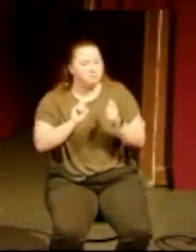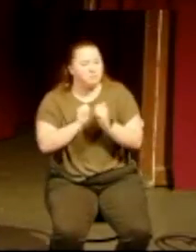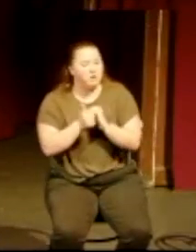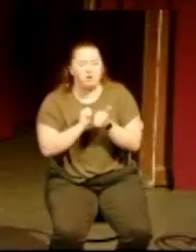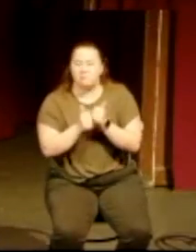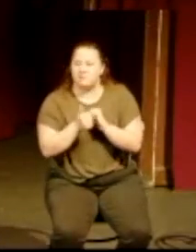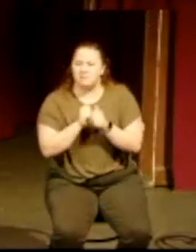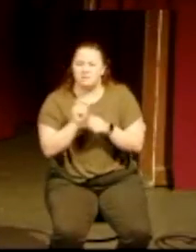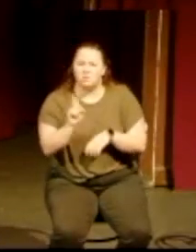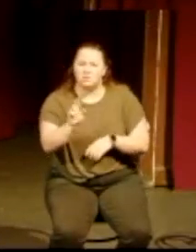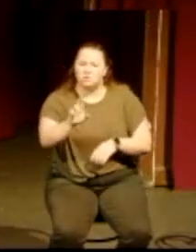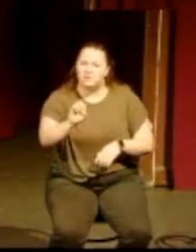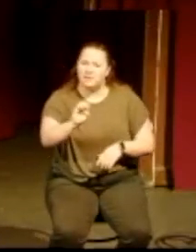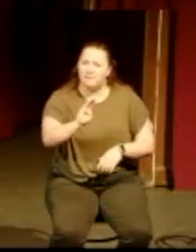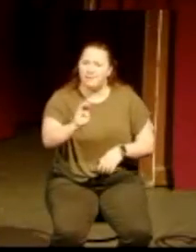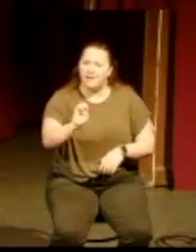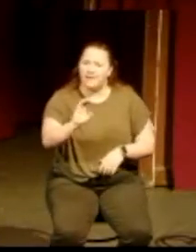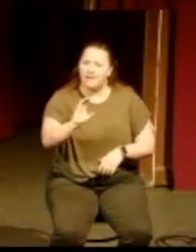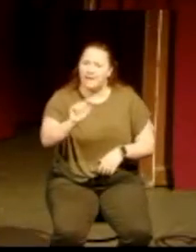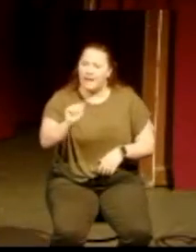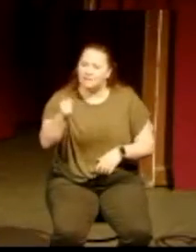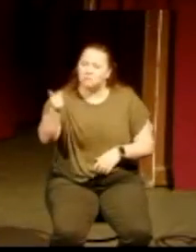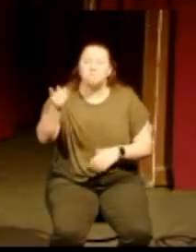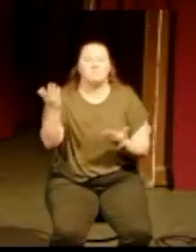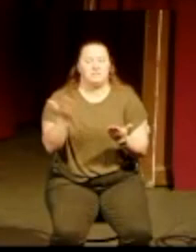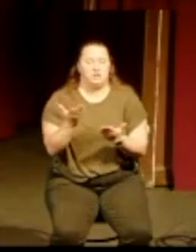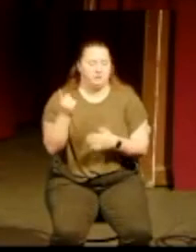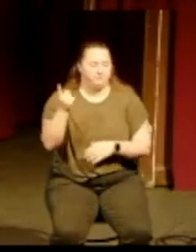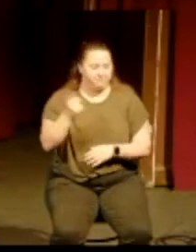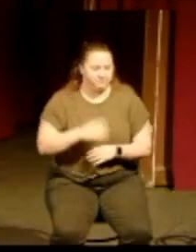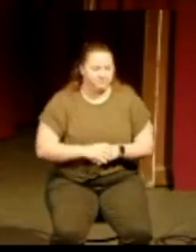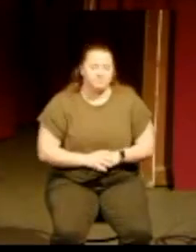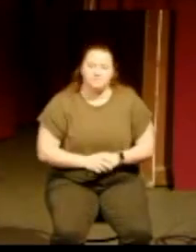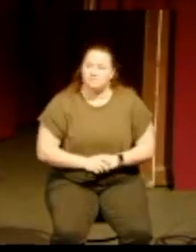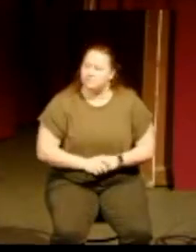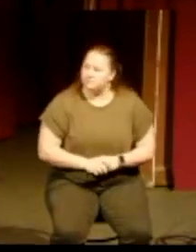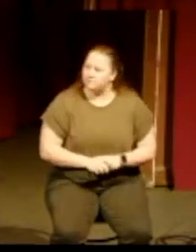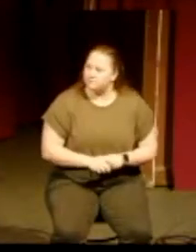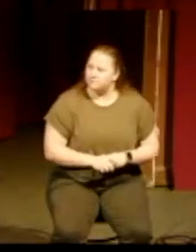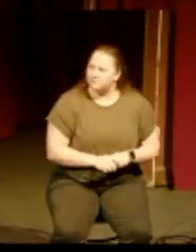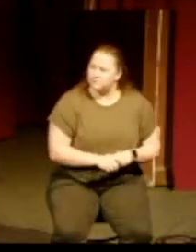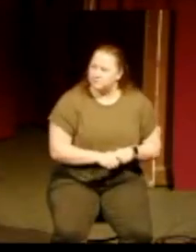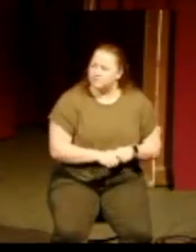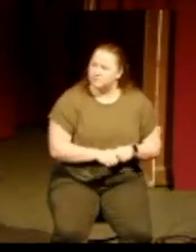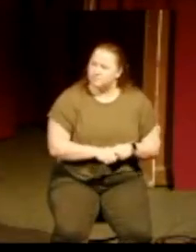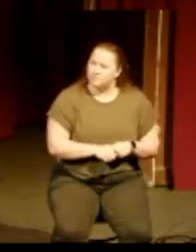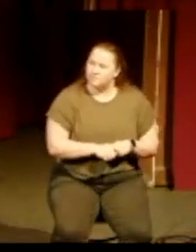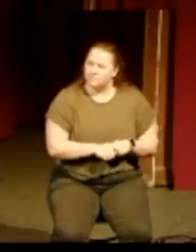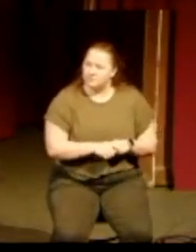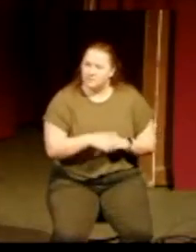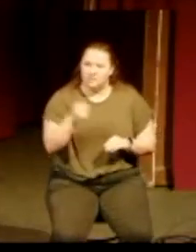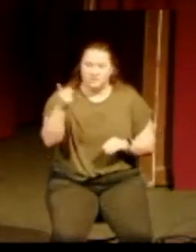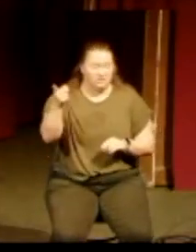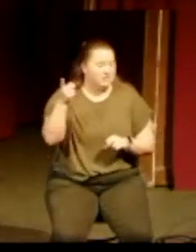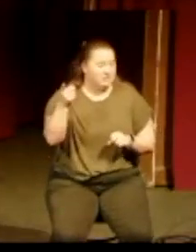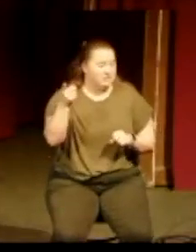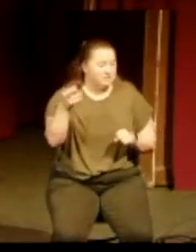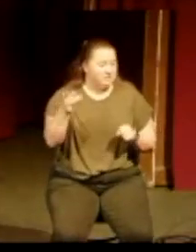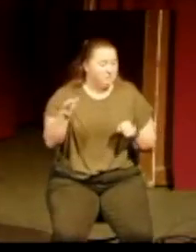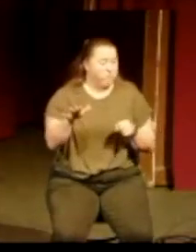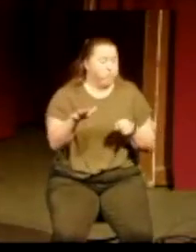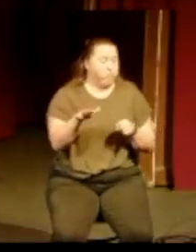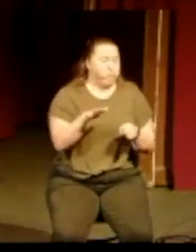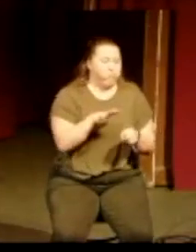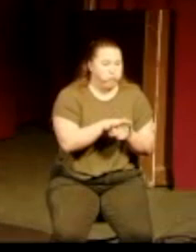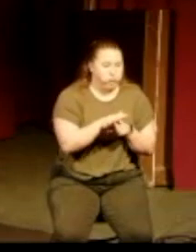Is she here? Yeah, there they are! She filled this place. I mean, packed with people